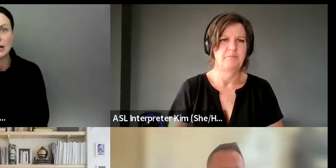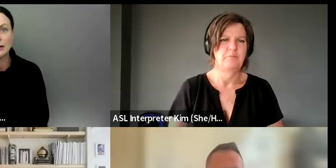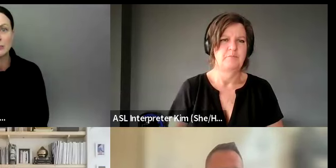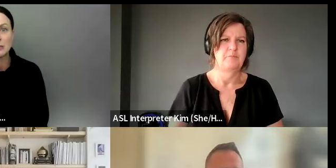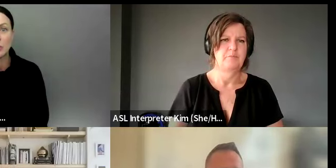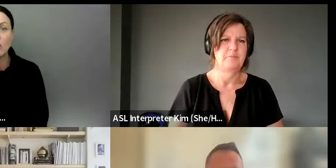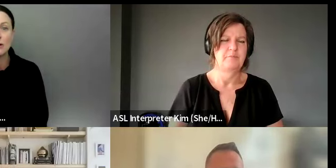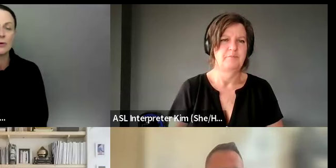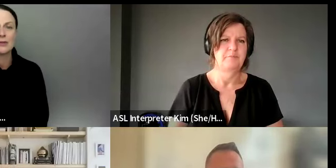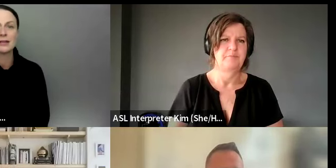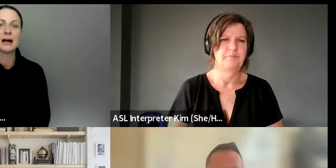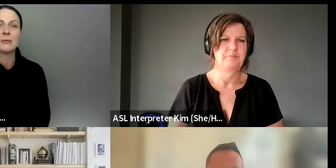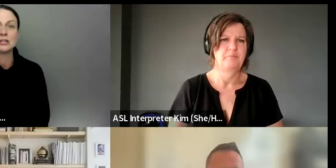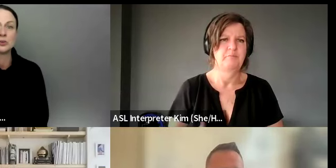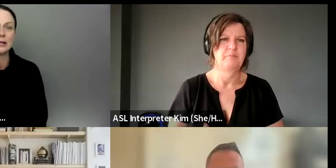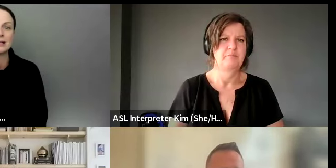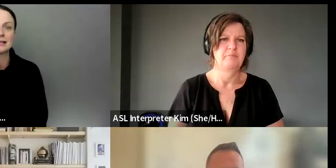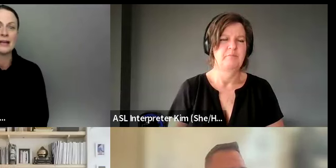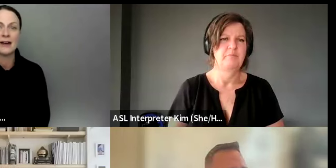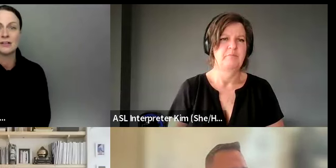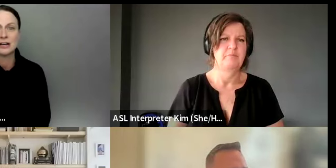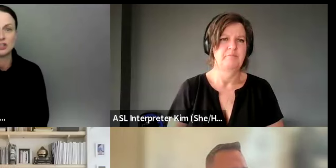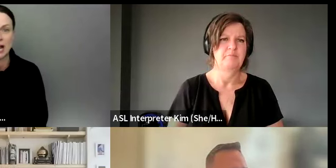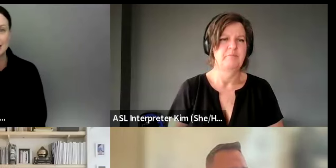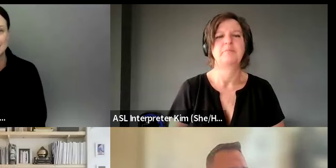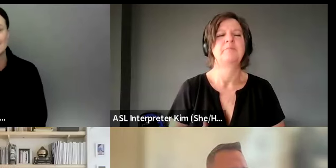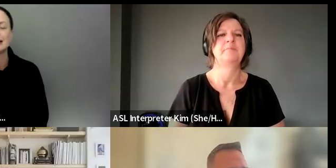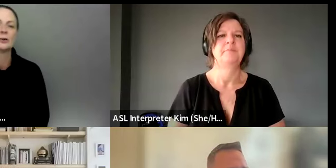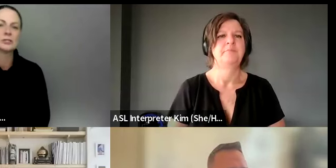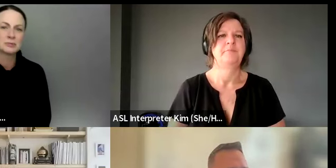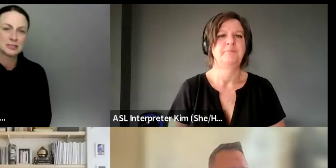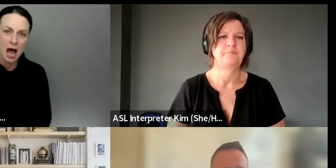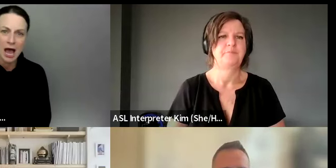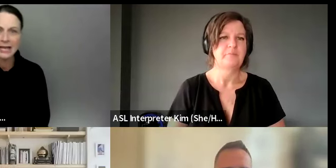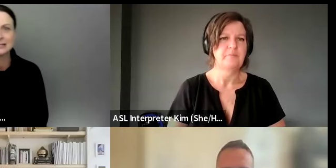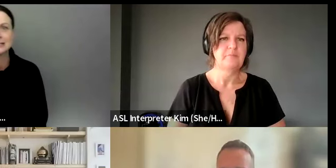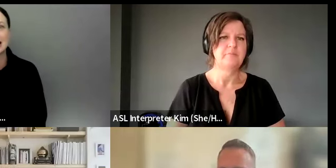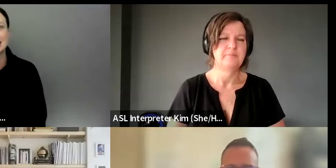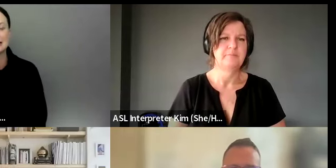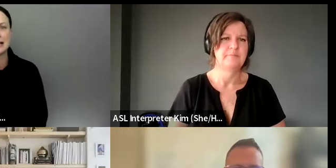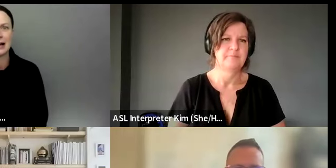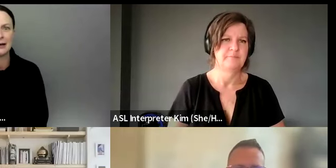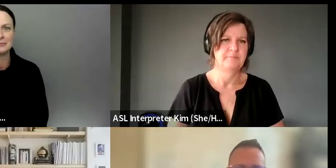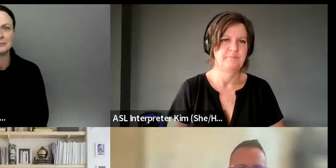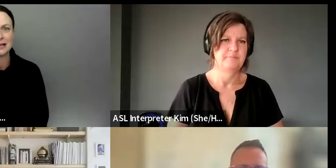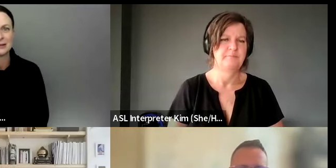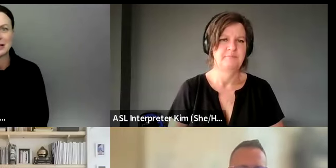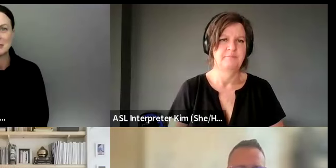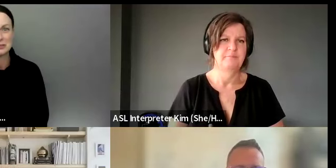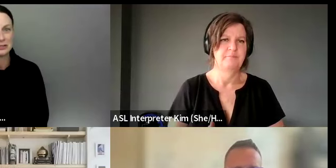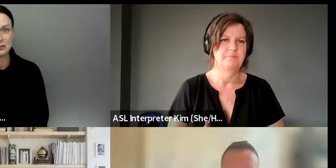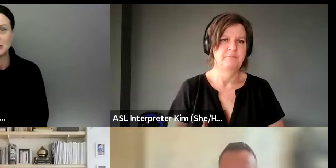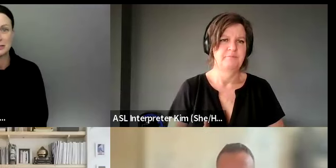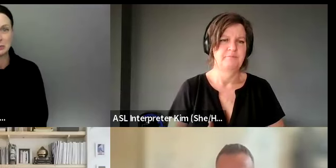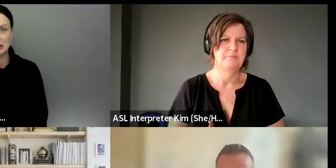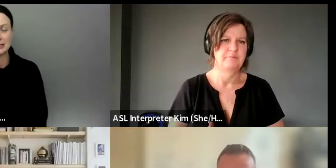with hearing people where they could come and join us and have a deaf chat, learn some signs. And it